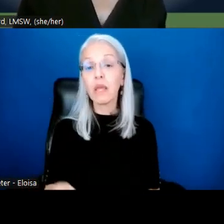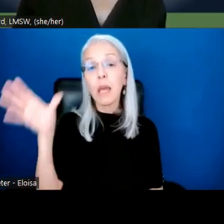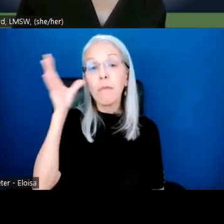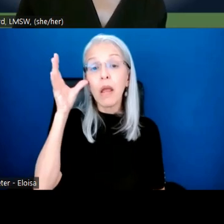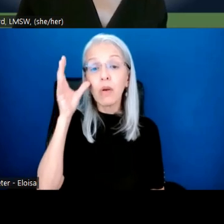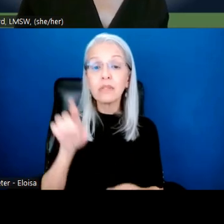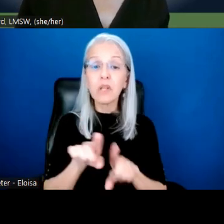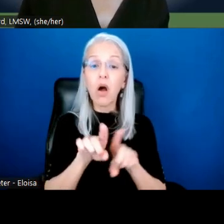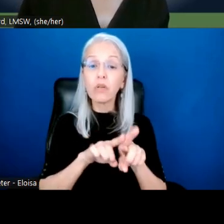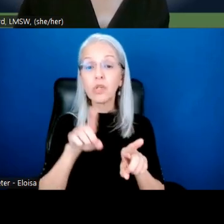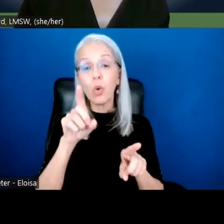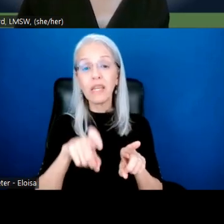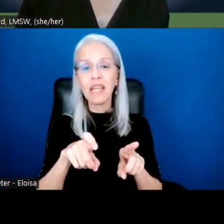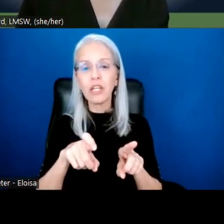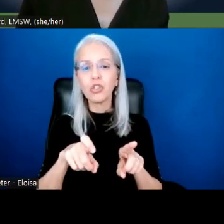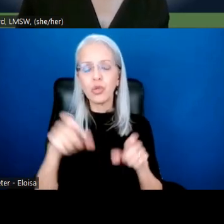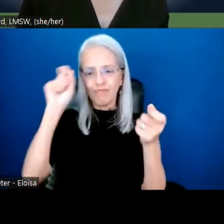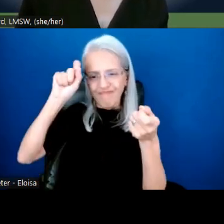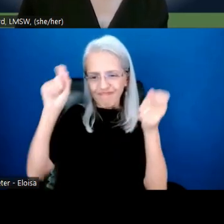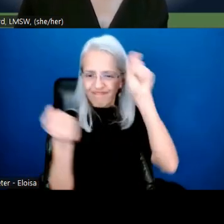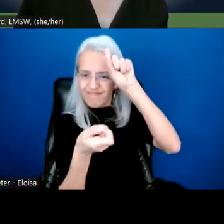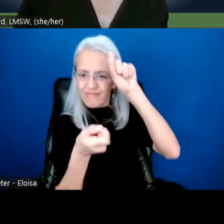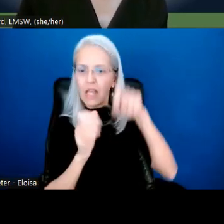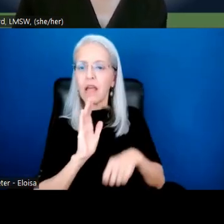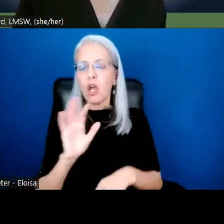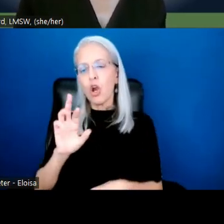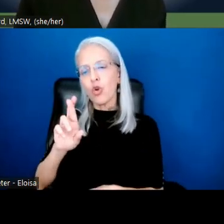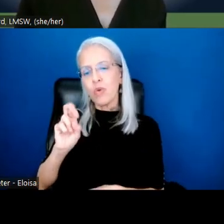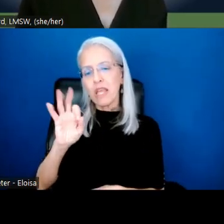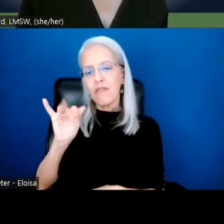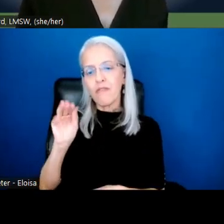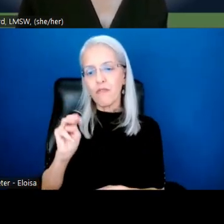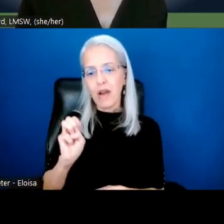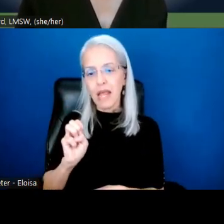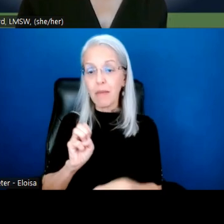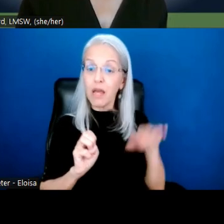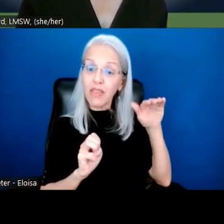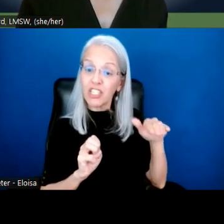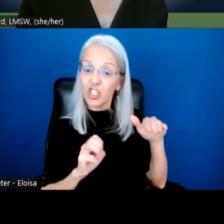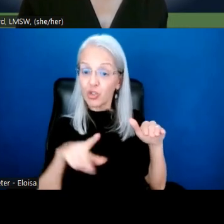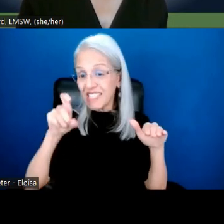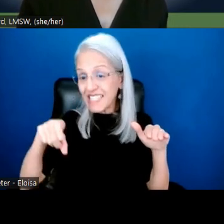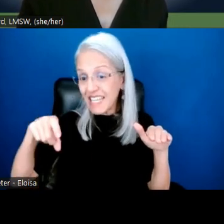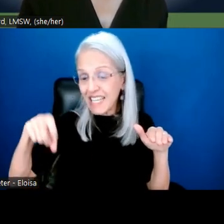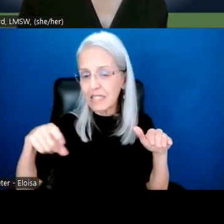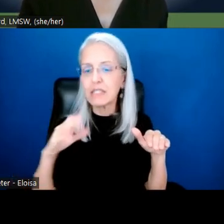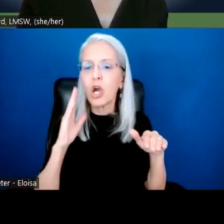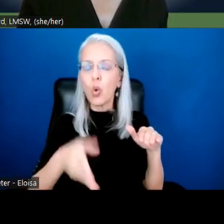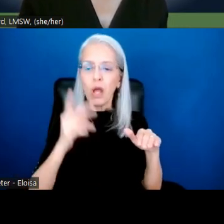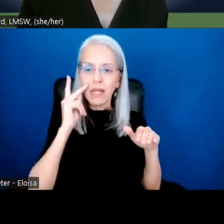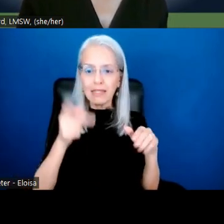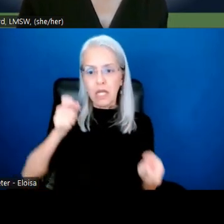also will need to reframe their children's needs because they'll see so many